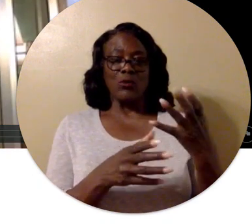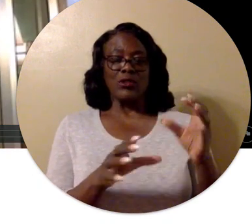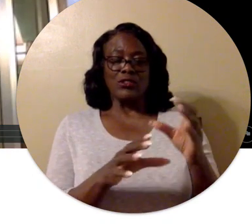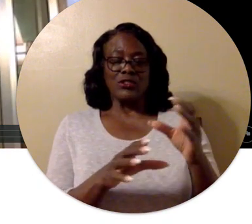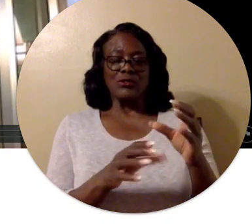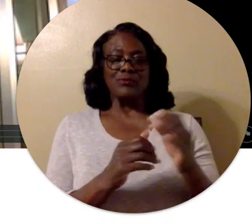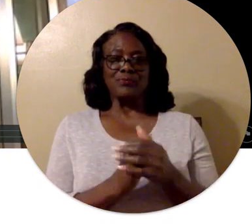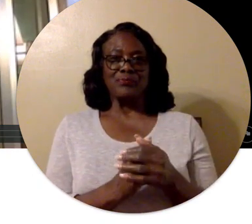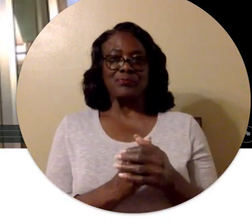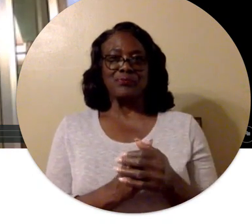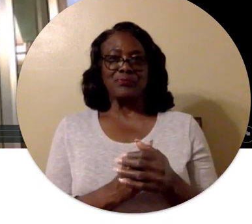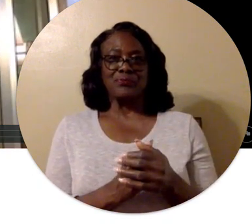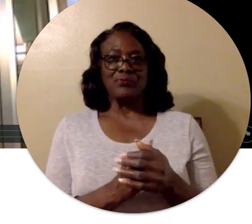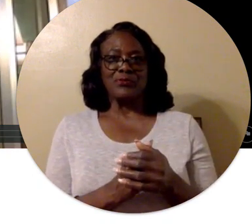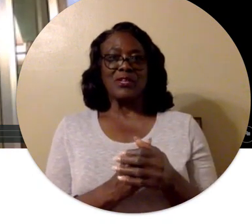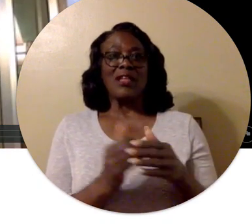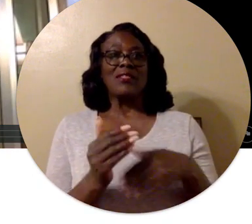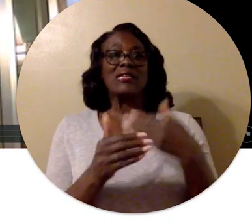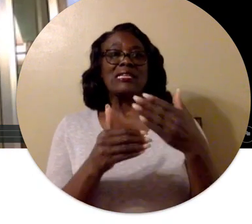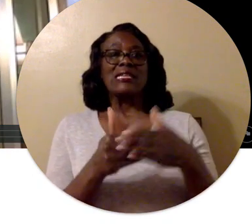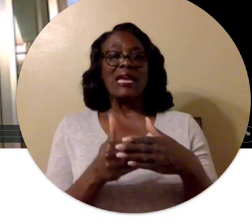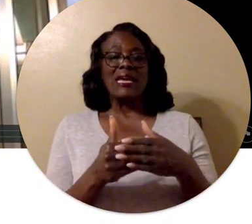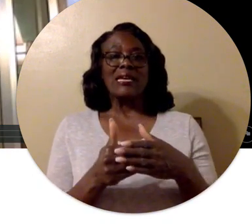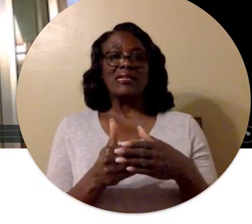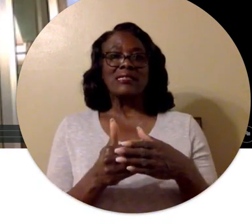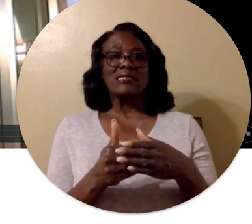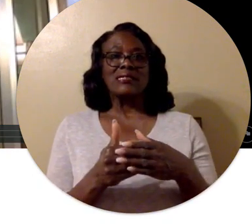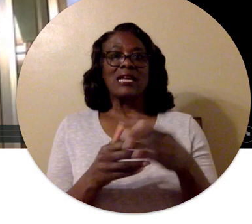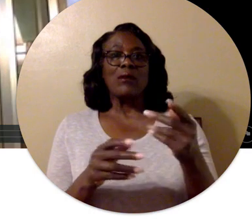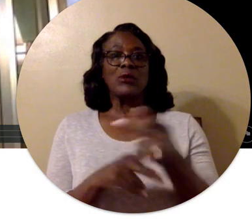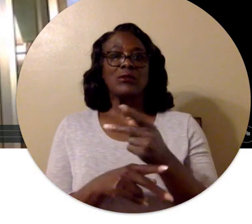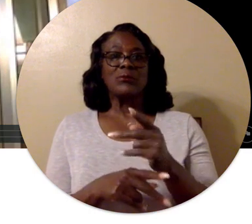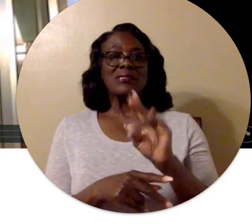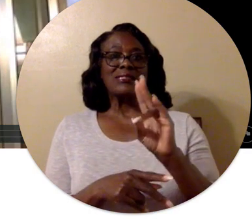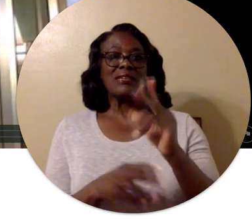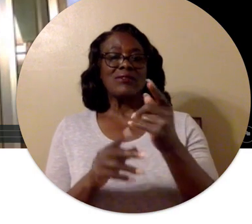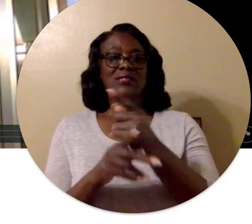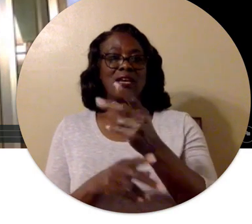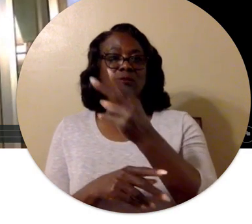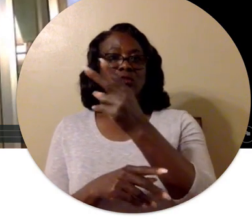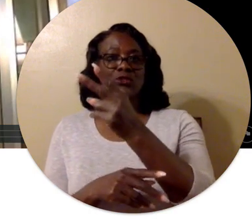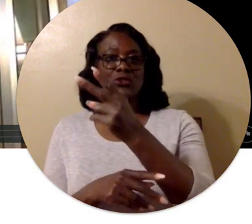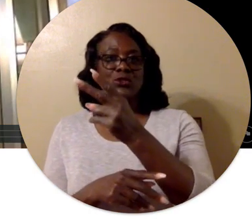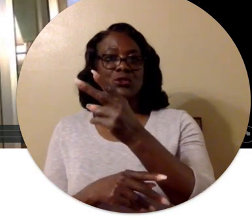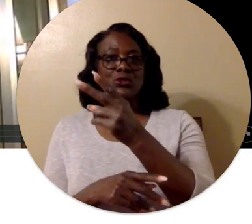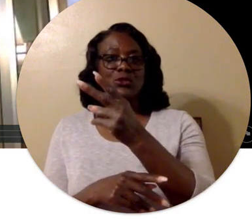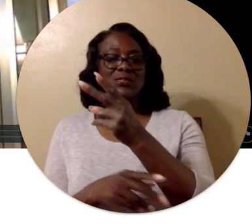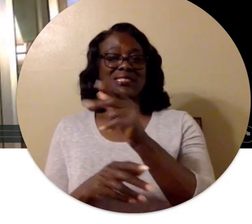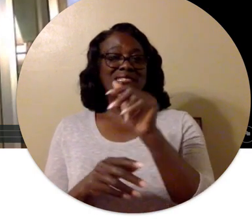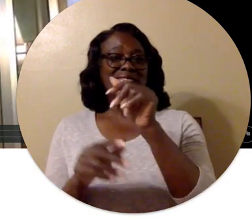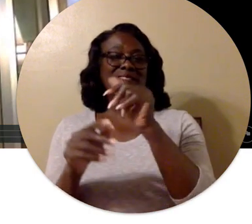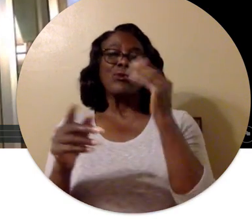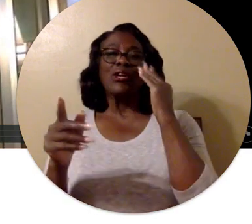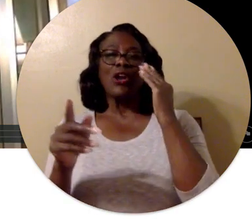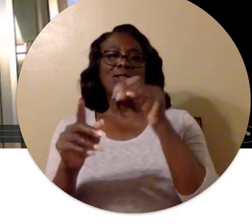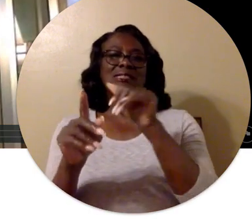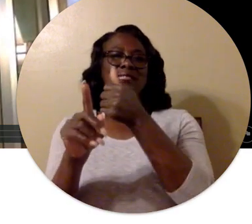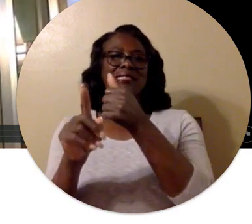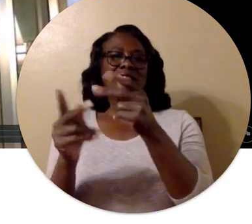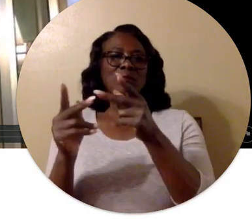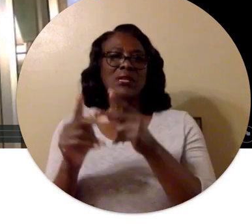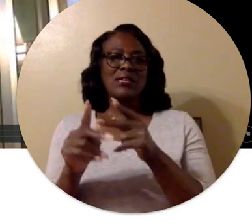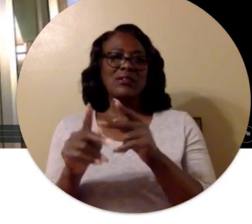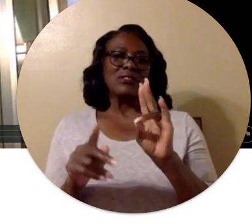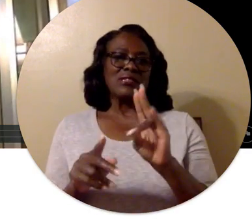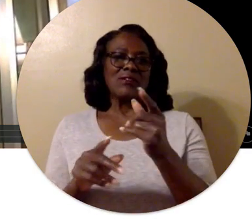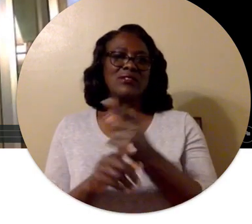multiplication. And then the next thing that I do is I multiply 7 times 2, but we know that since it's in the tens place, it's really a 20. So